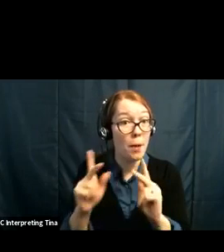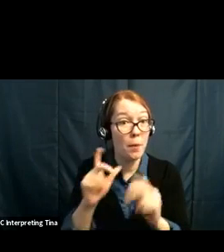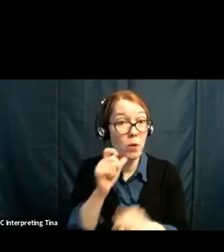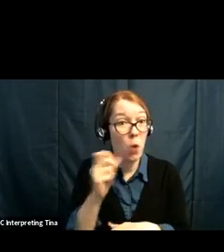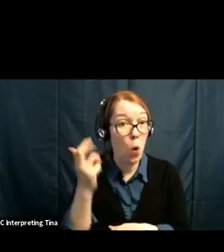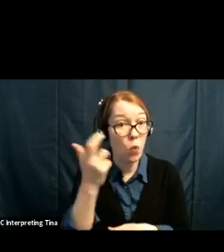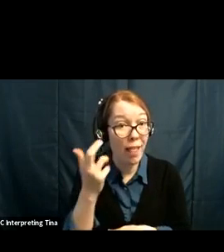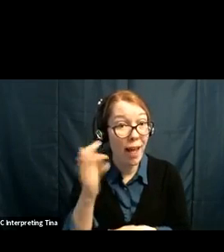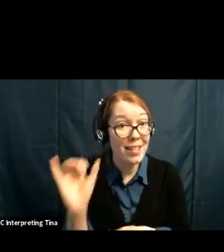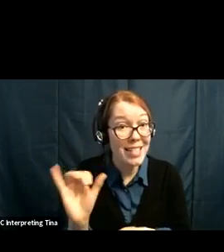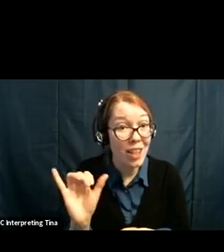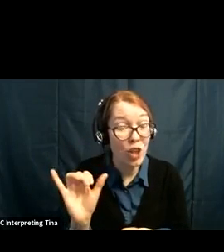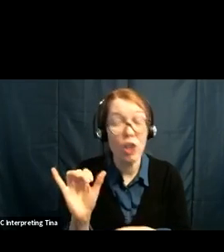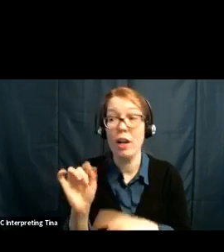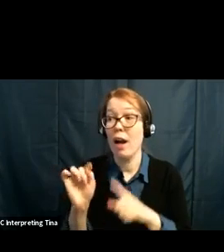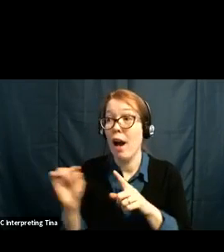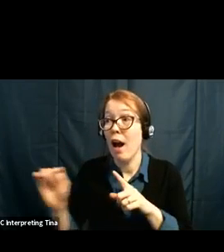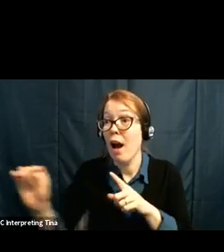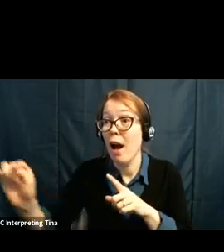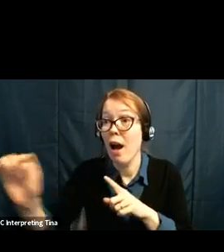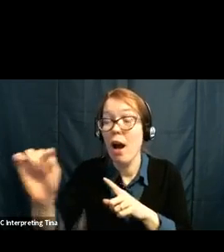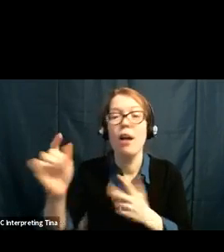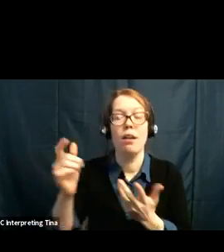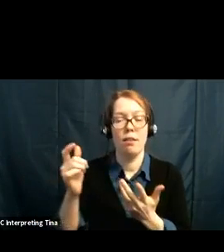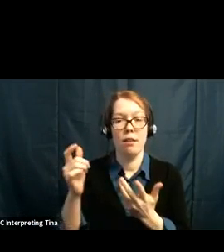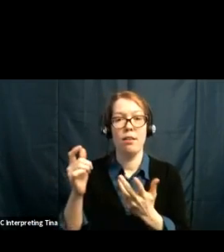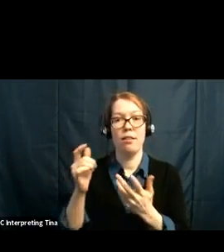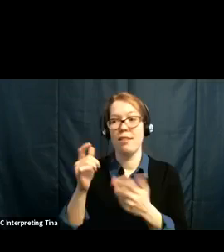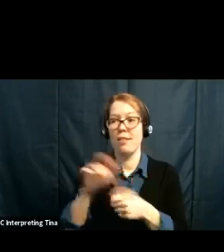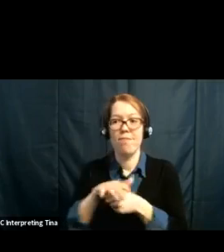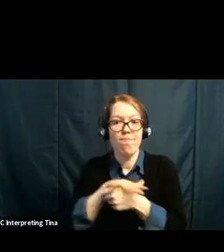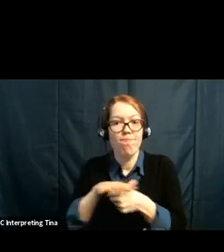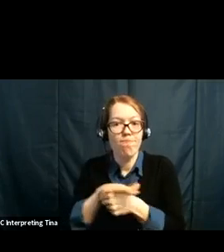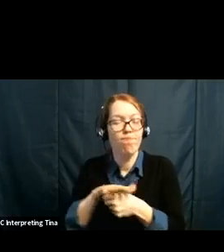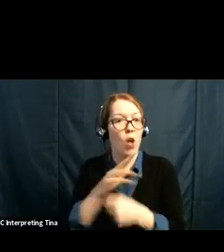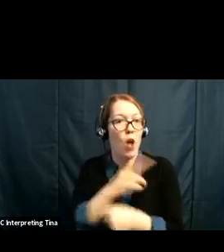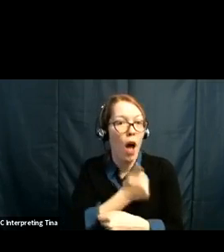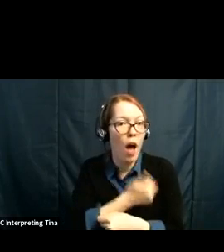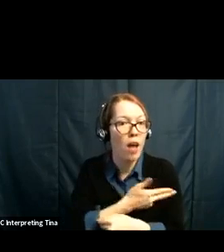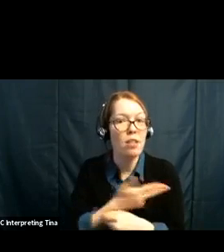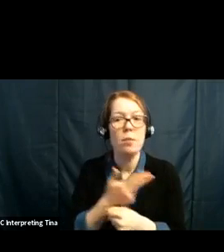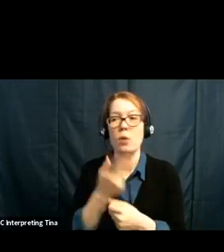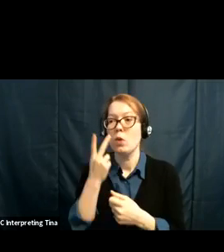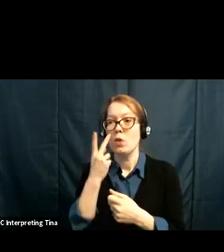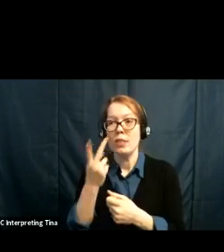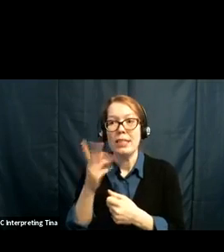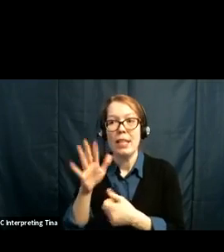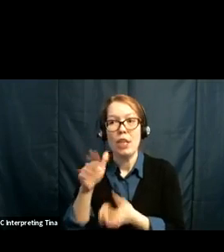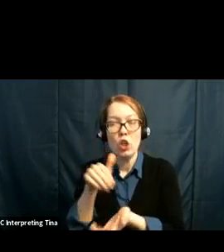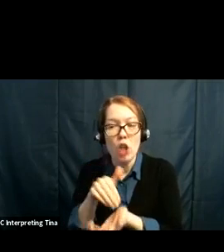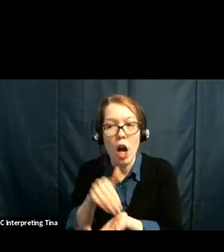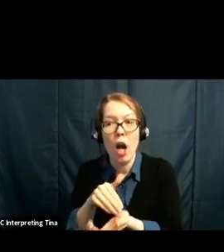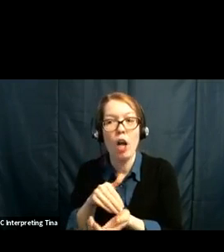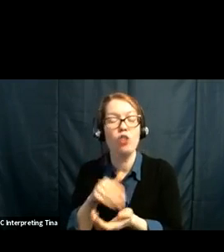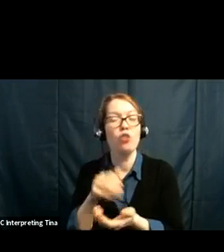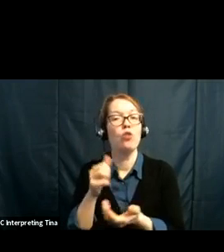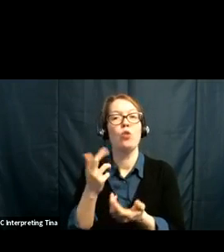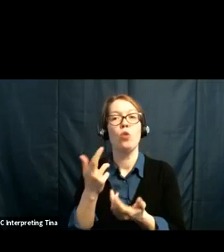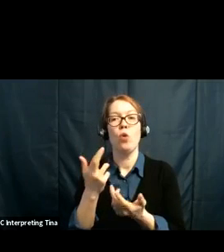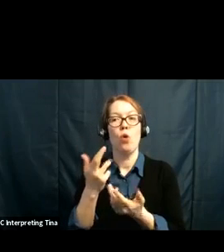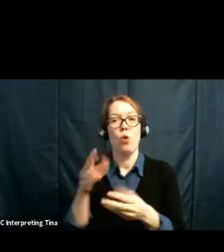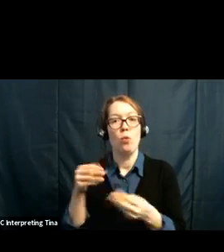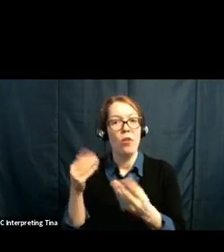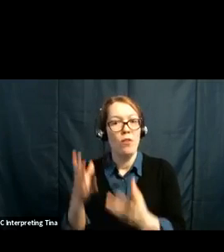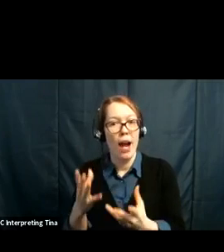to be cared for in their local healthcare facility, at their local hospital, or be seen by their local physician or